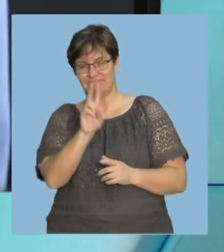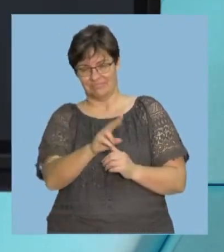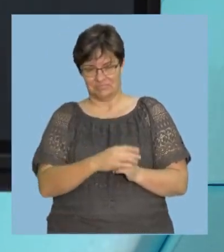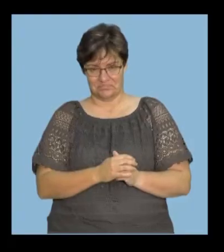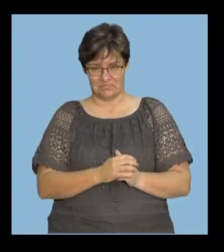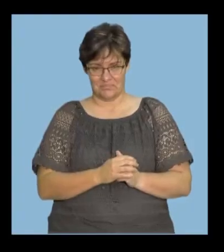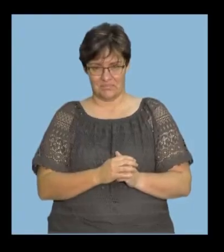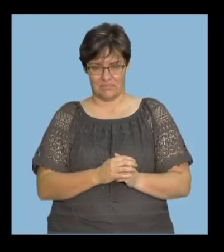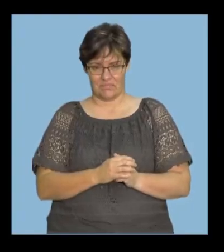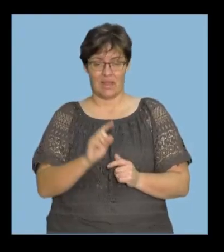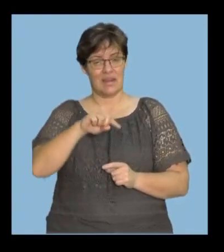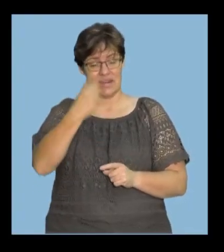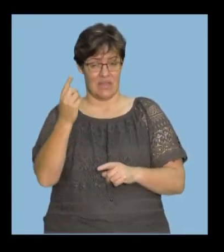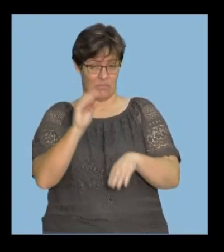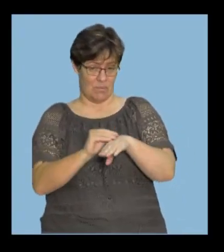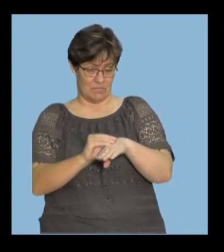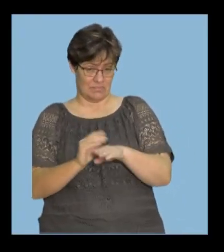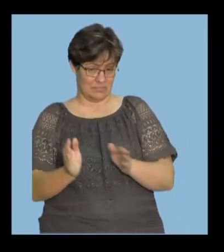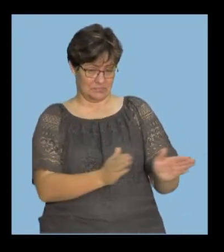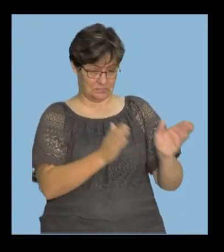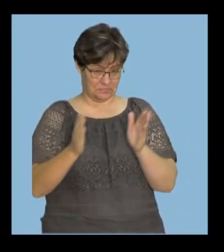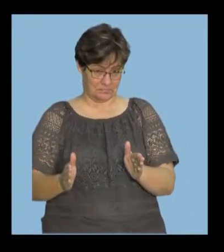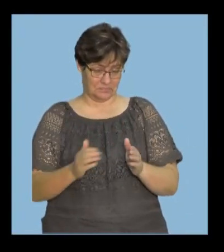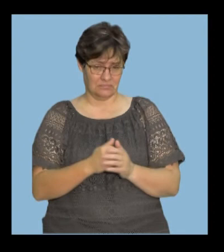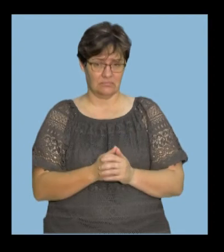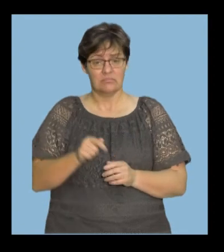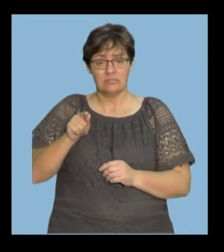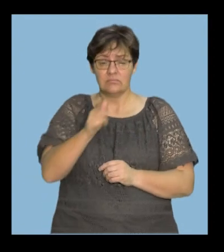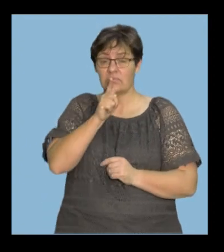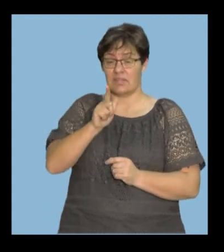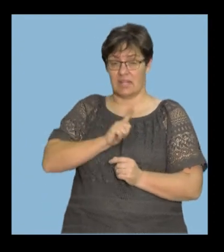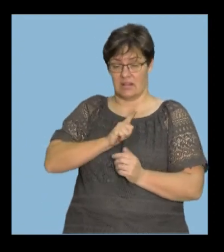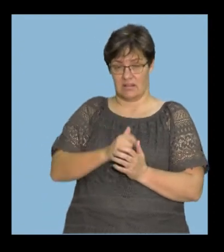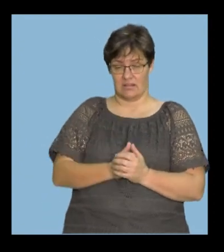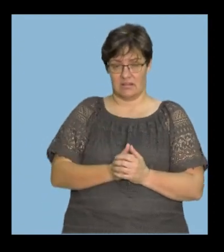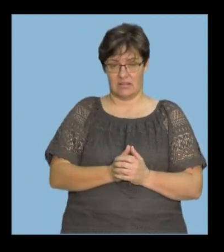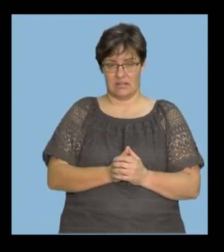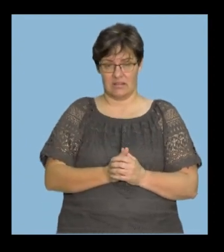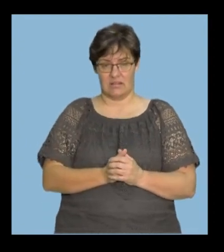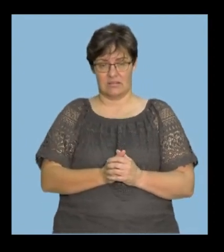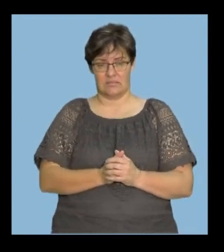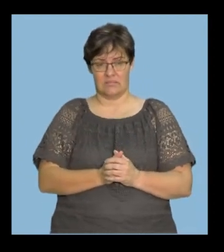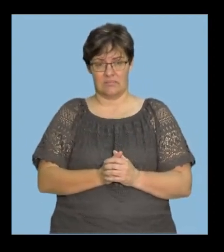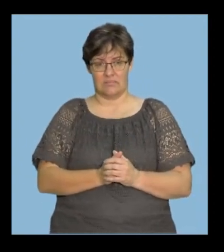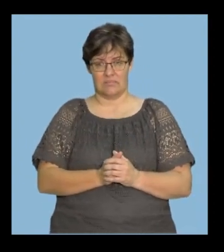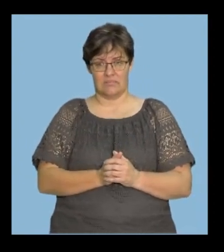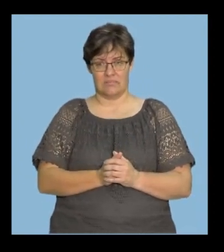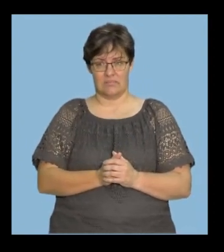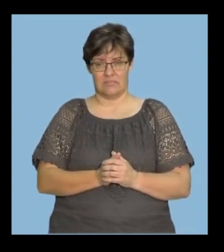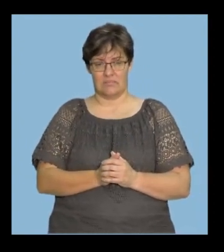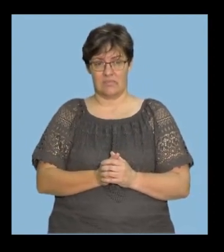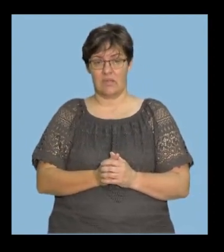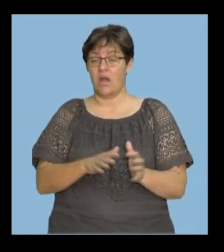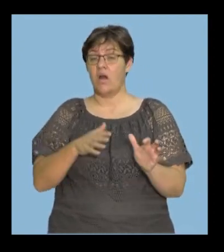meantime, let's have a look at another problem. And this problem says to us the following